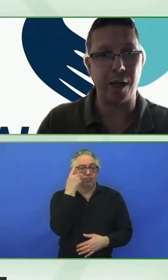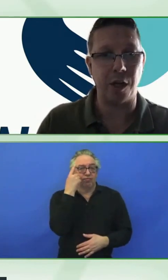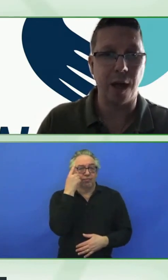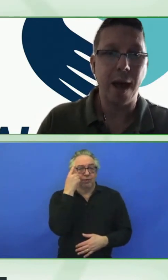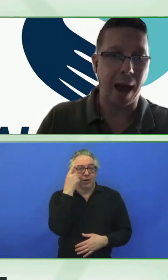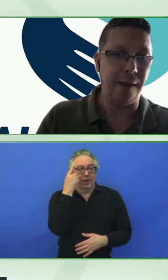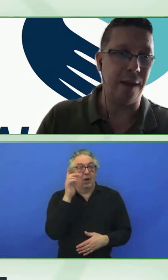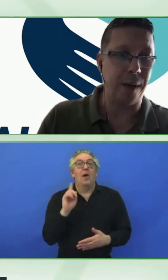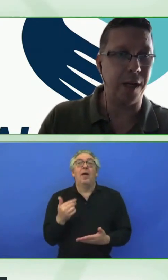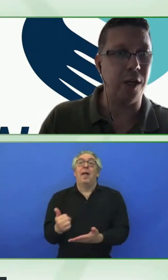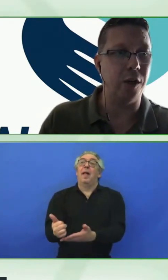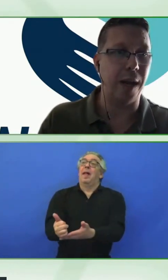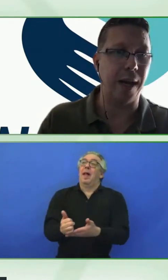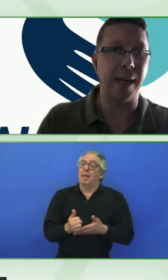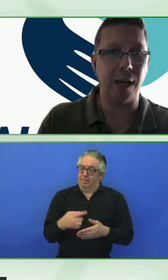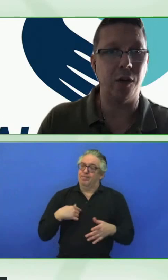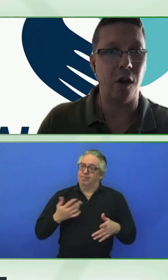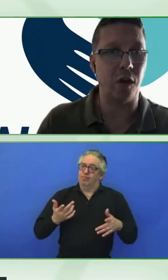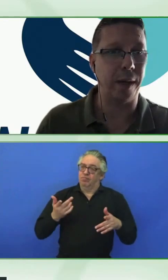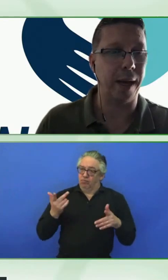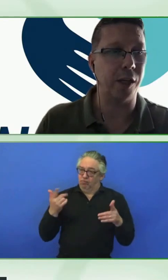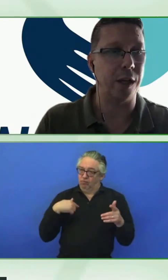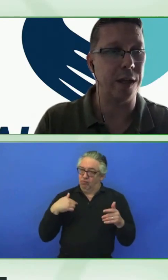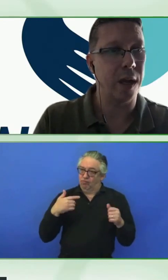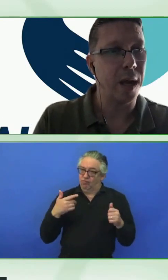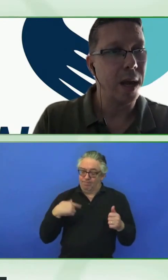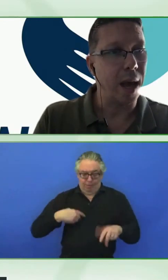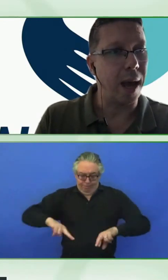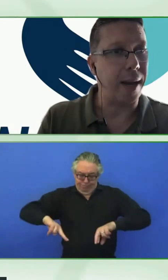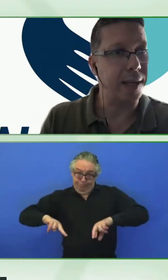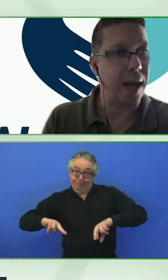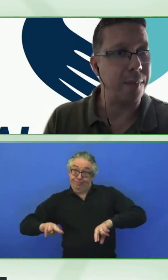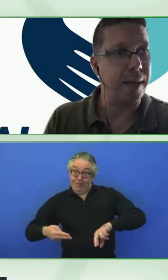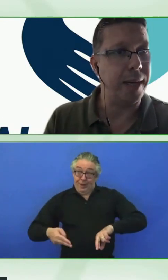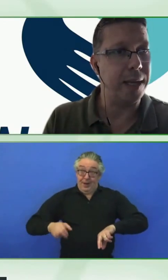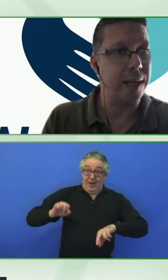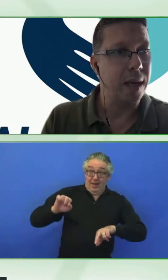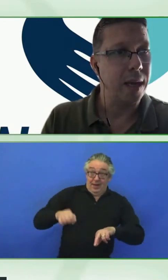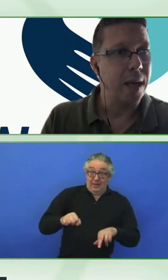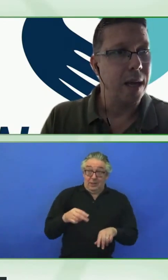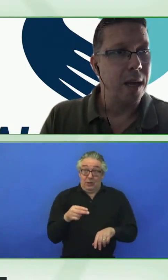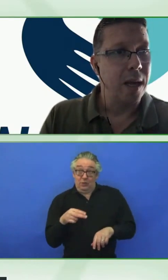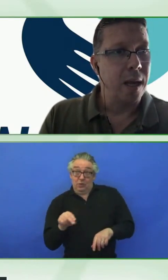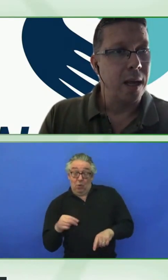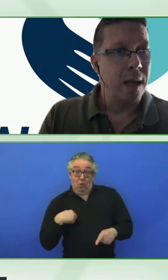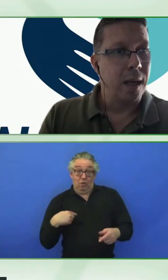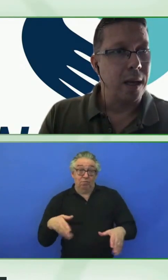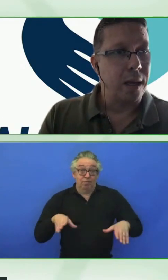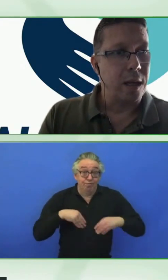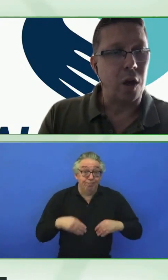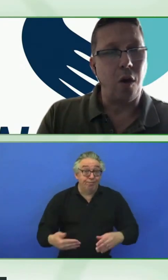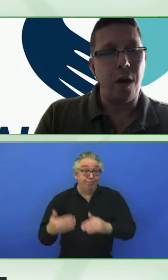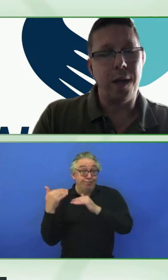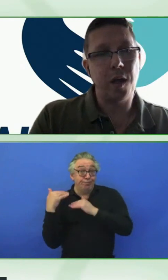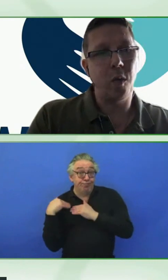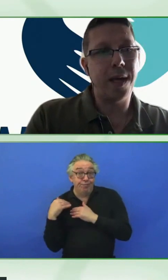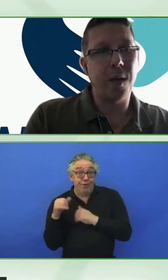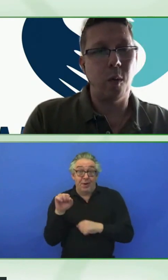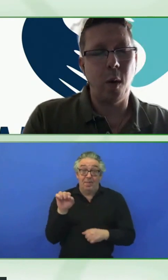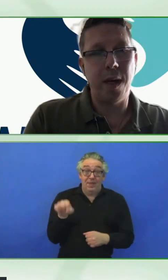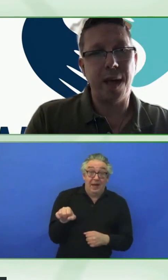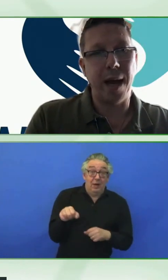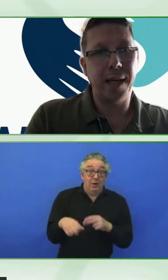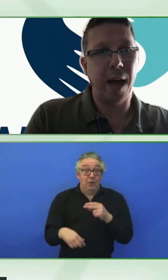contractual obligations and the ability to then adhere to those obligations. Next slide, please. So this